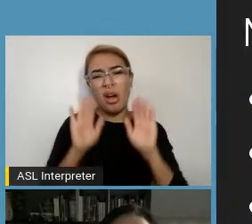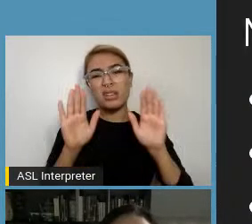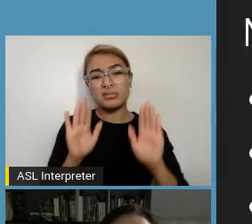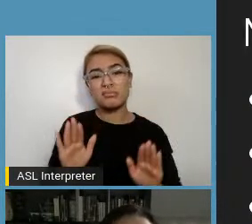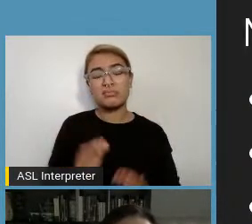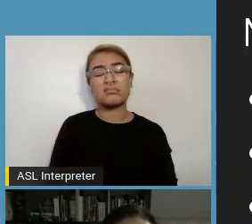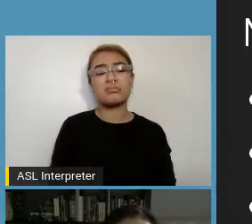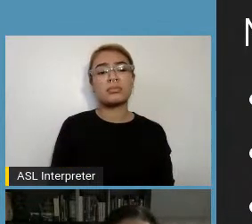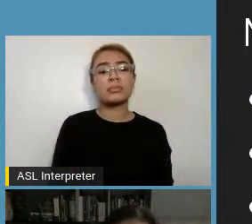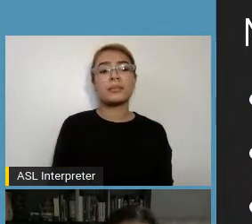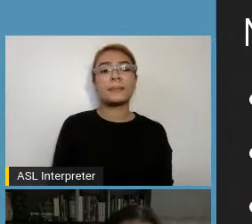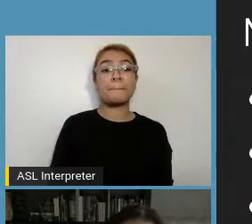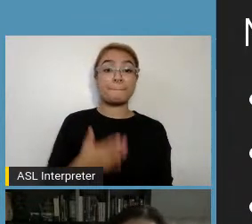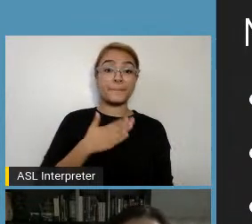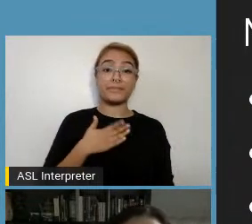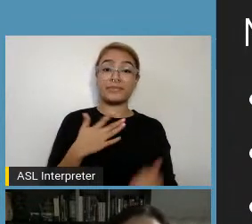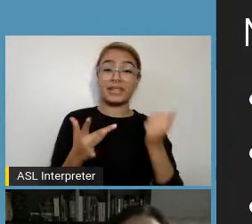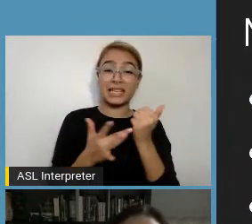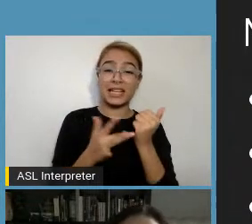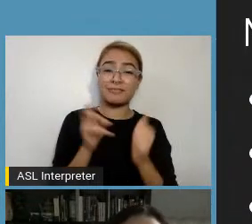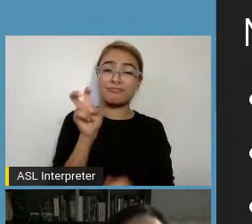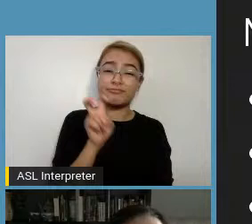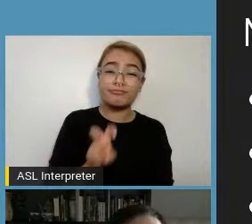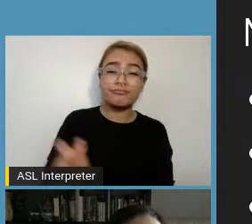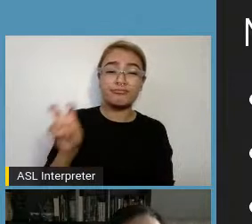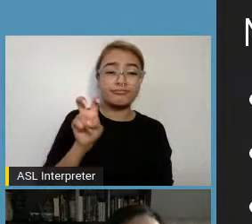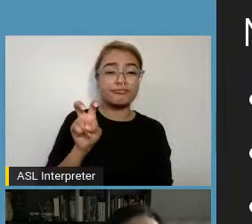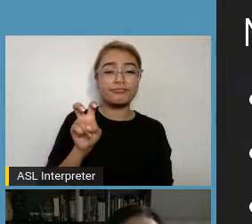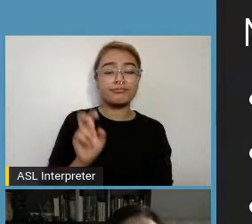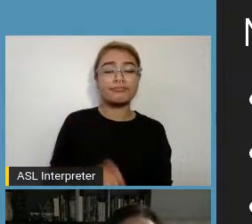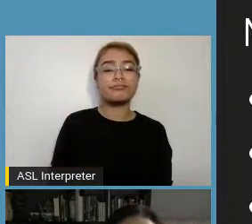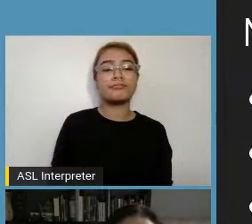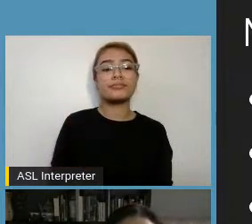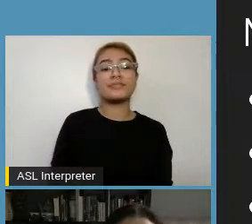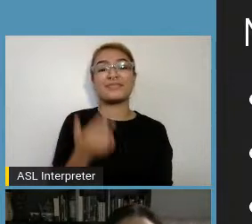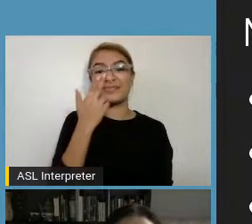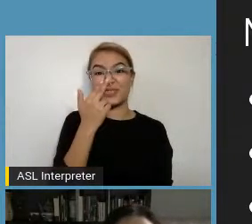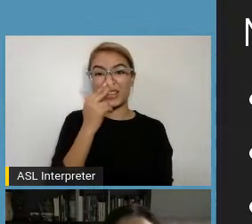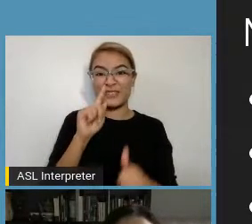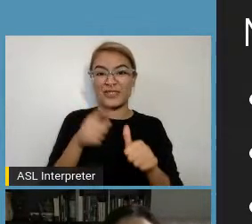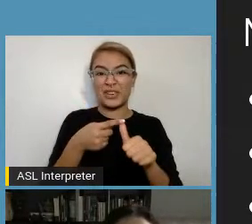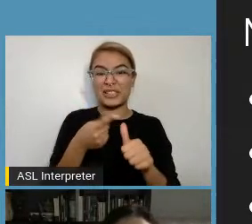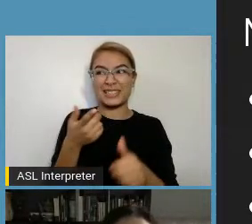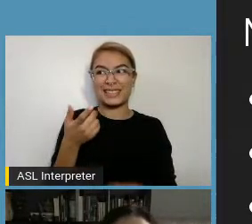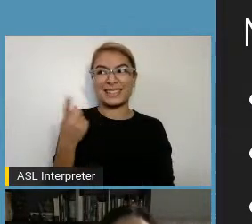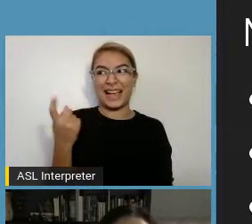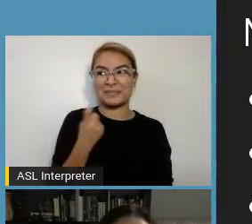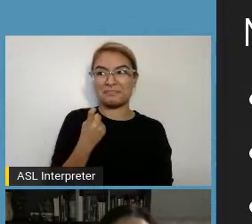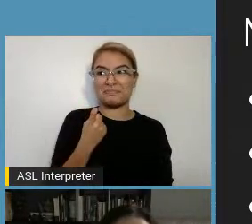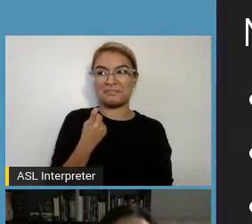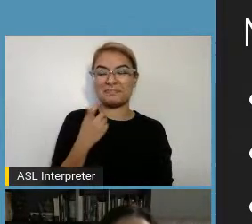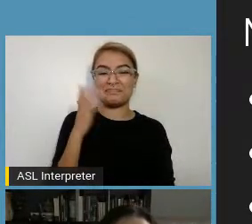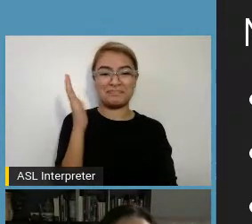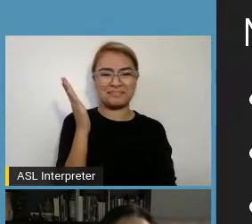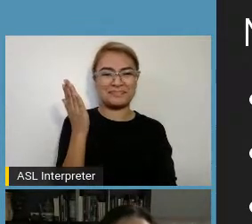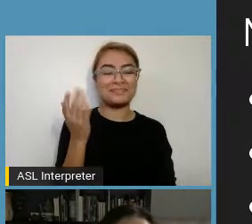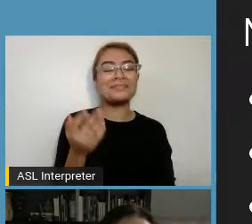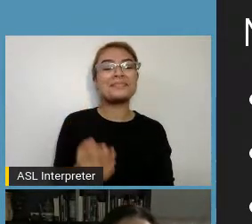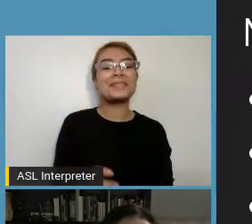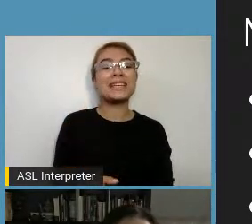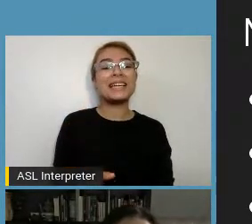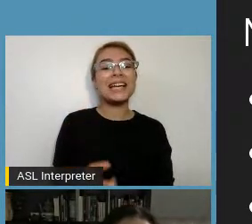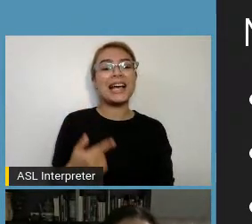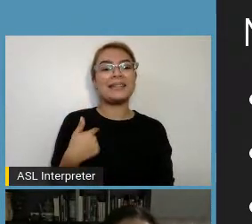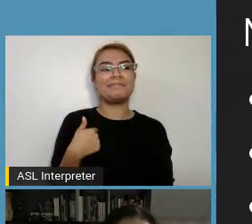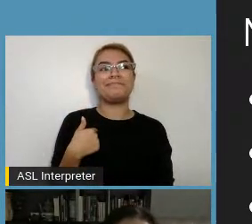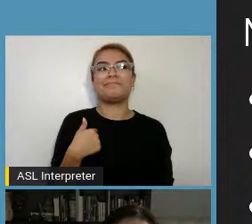My technology journey, it was funny when they first asked me to speak at this. I'm used to